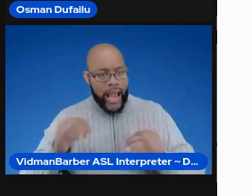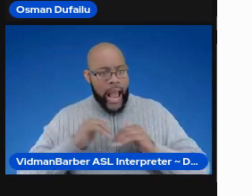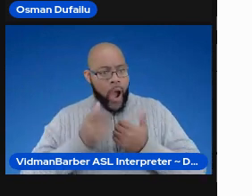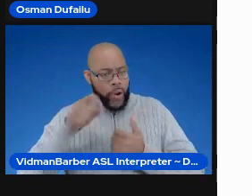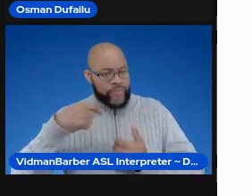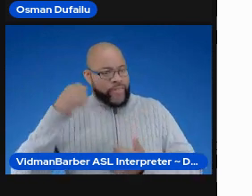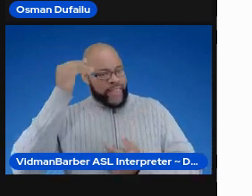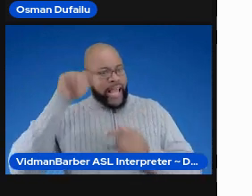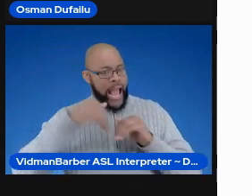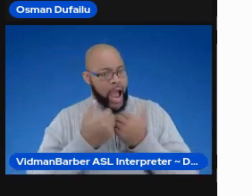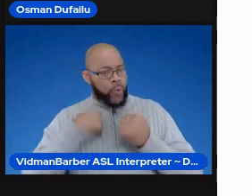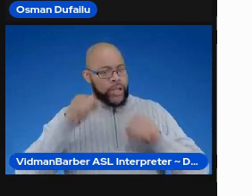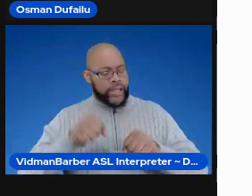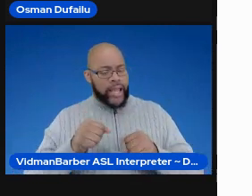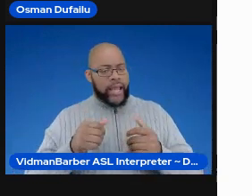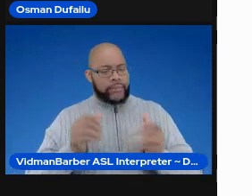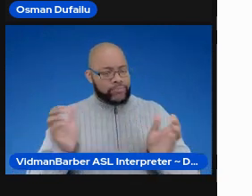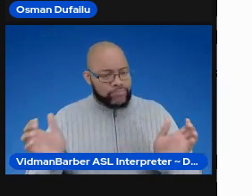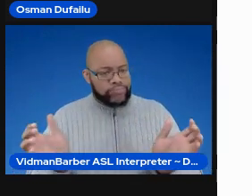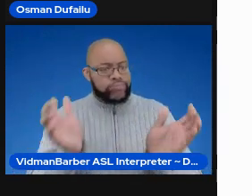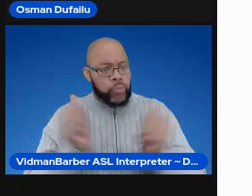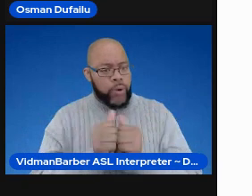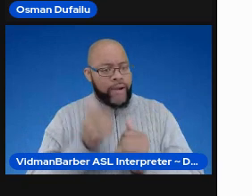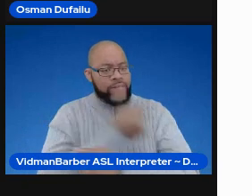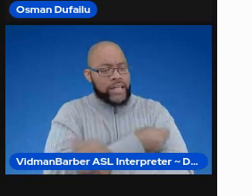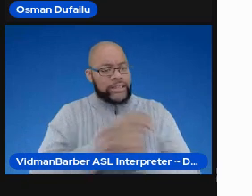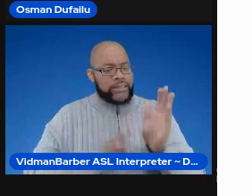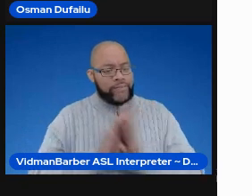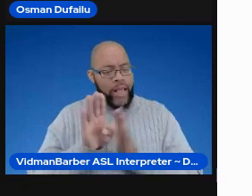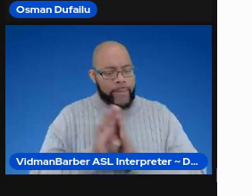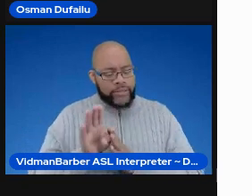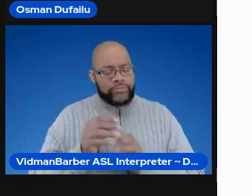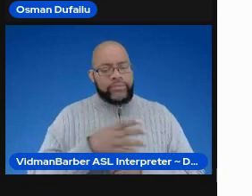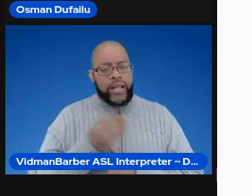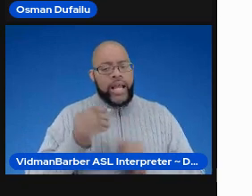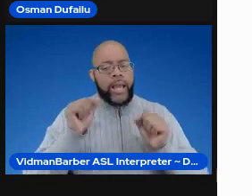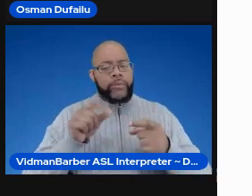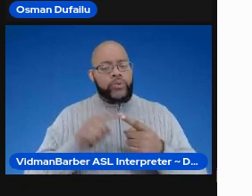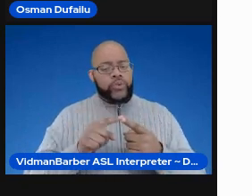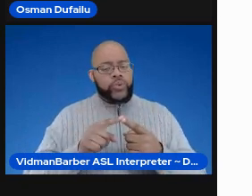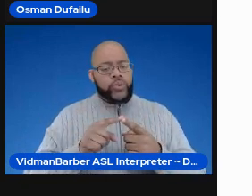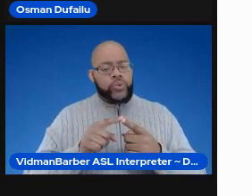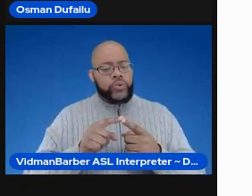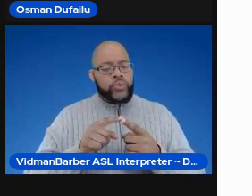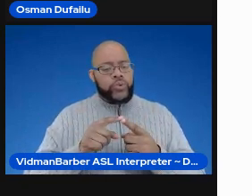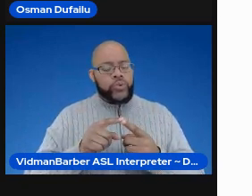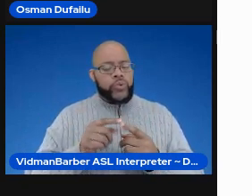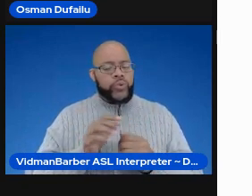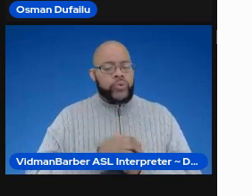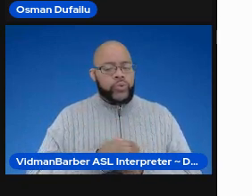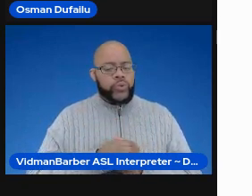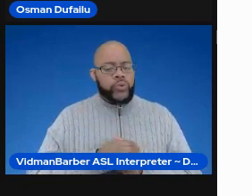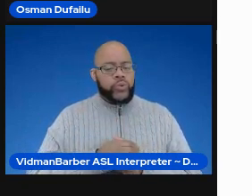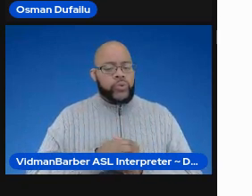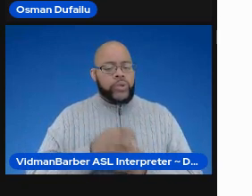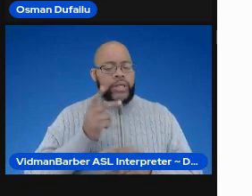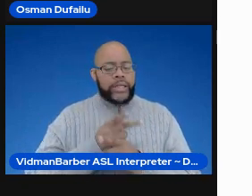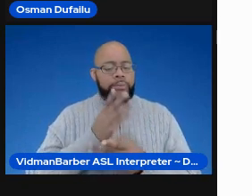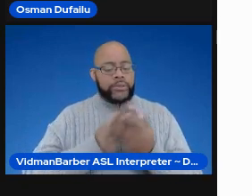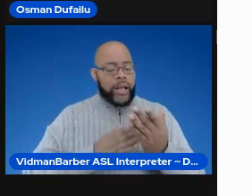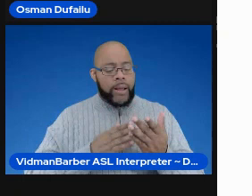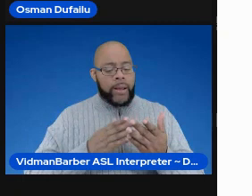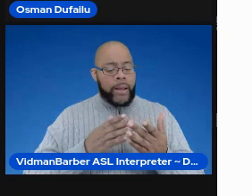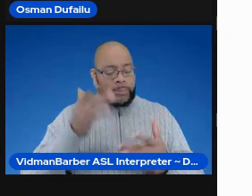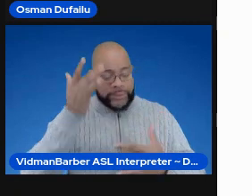to push forward with vaccine development and to be able to curb such epidemics or pandemics